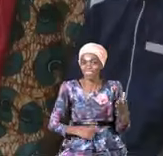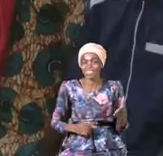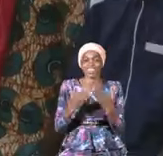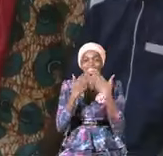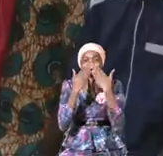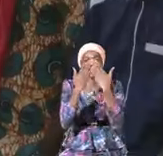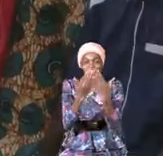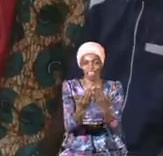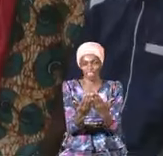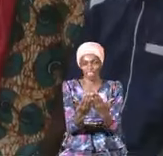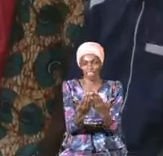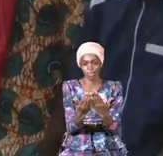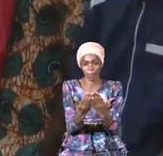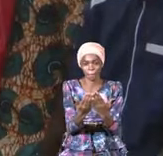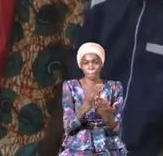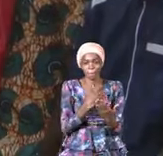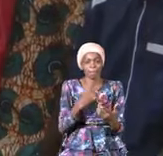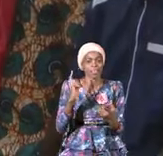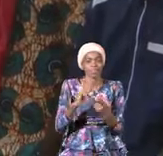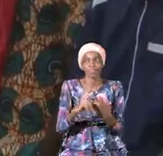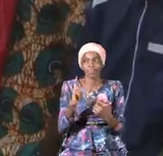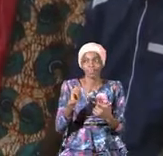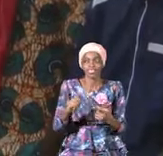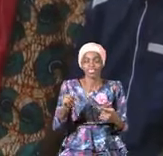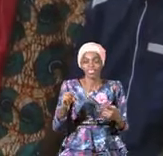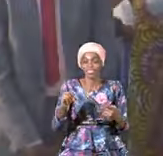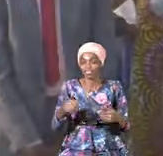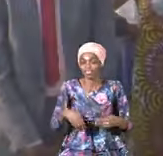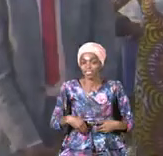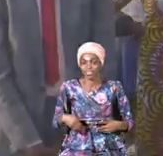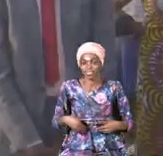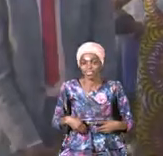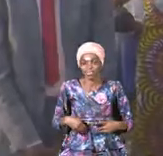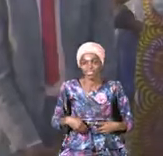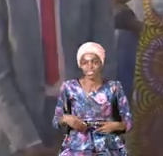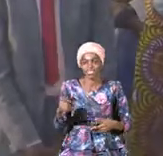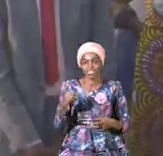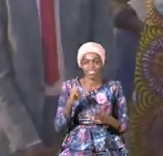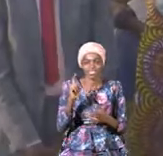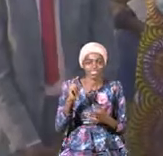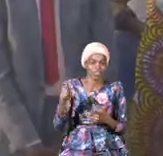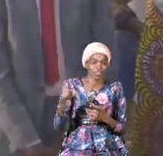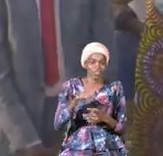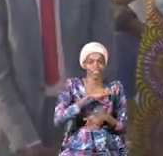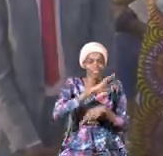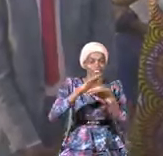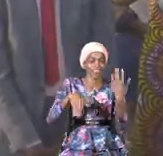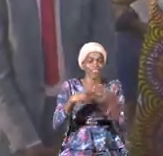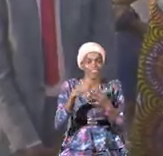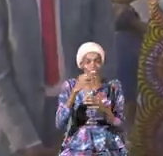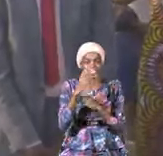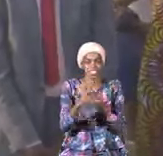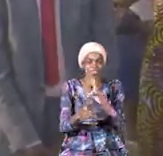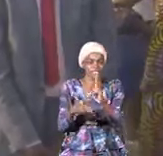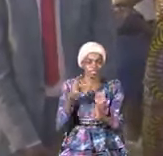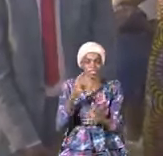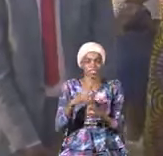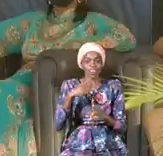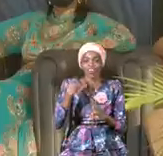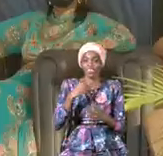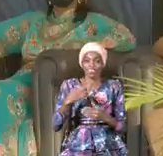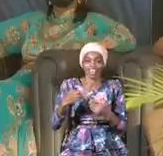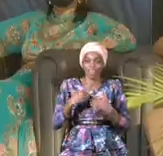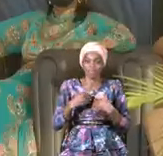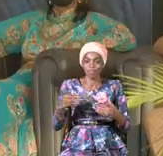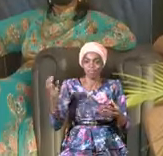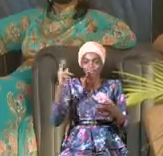you. And to the youth of the whole world, all over the globe, who are taking part in